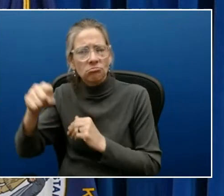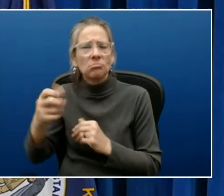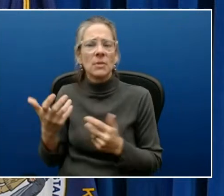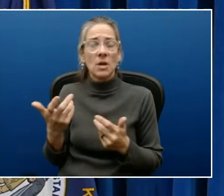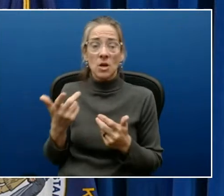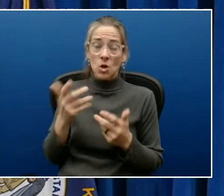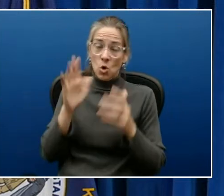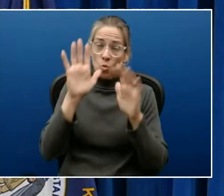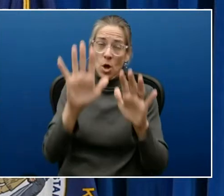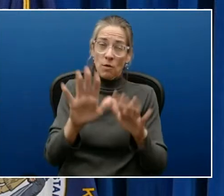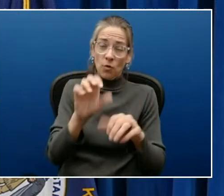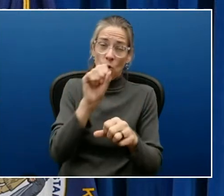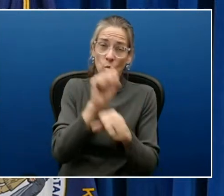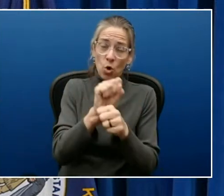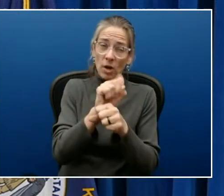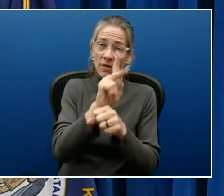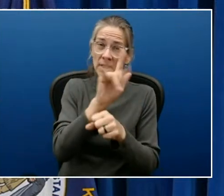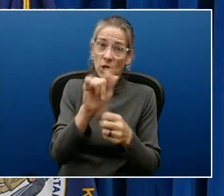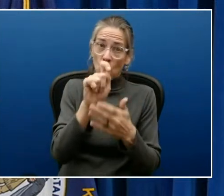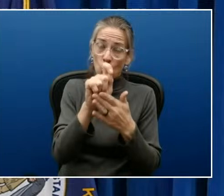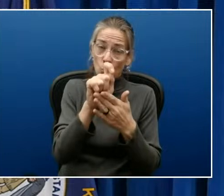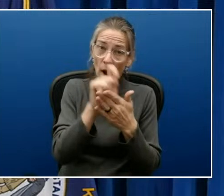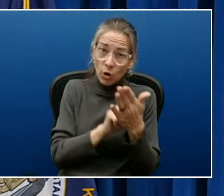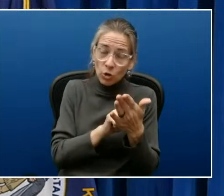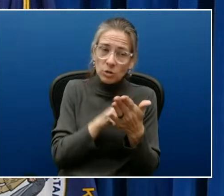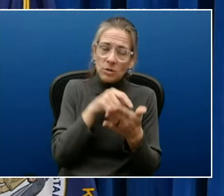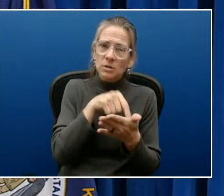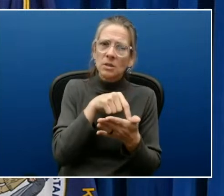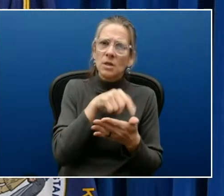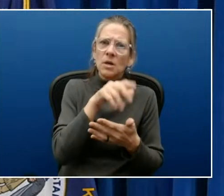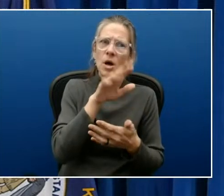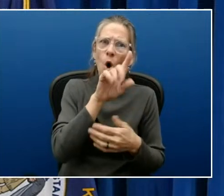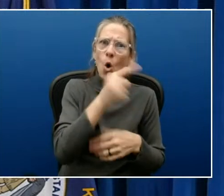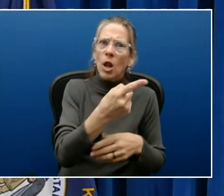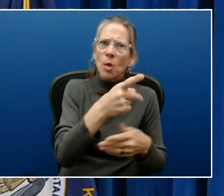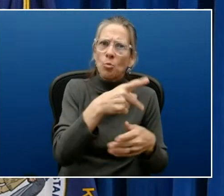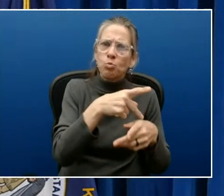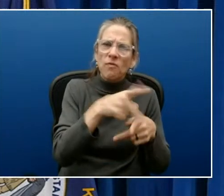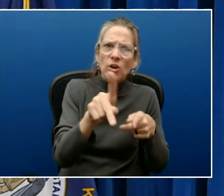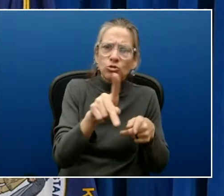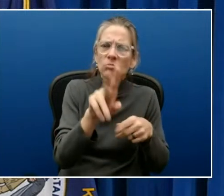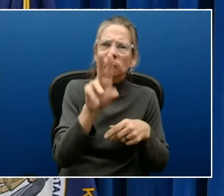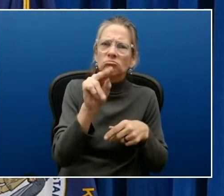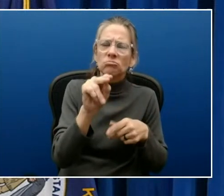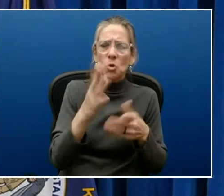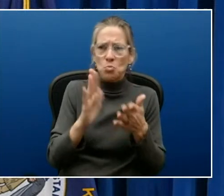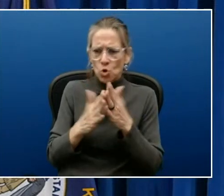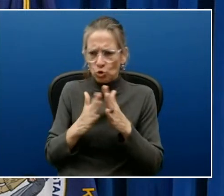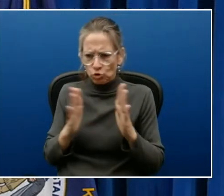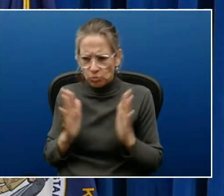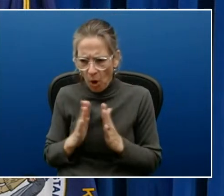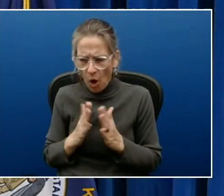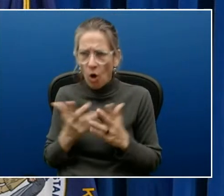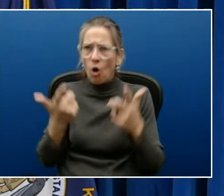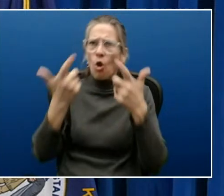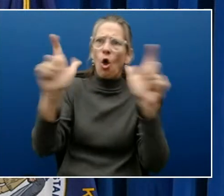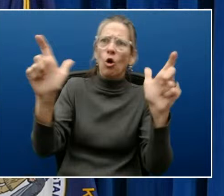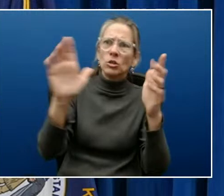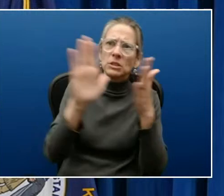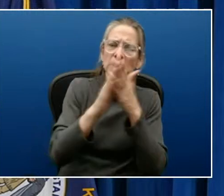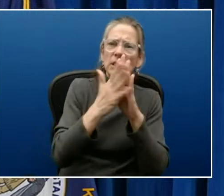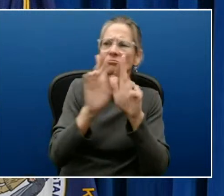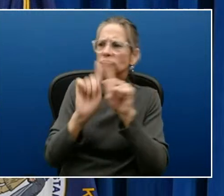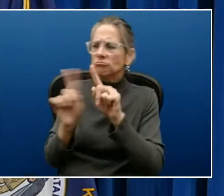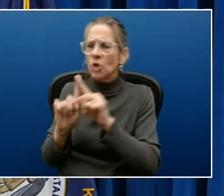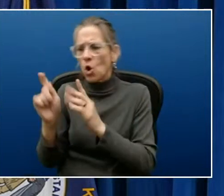Kentucky writers being done only by professionals. In communities small and large, cities small and large, writers and